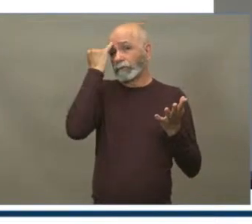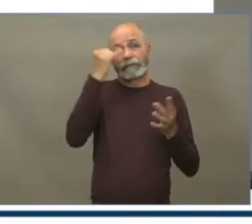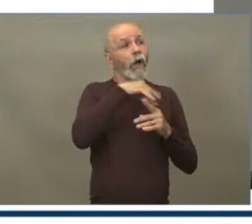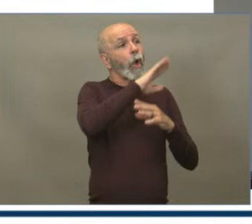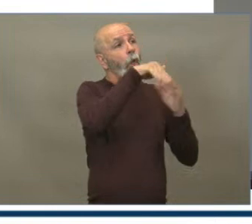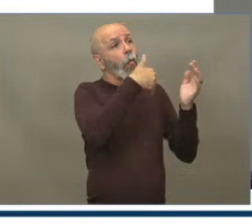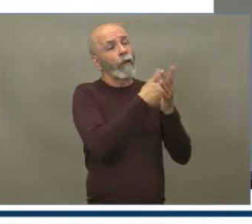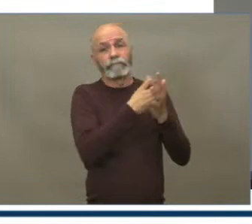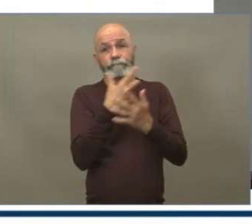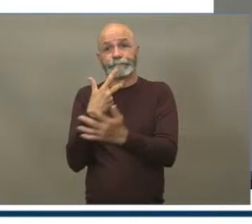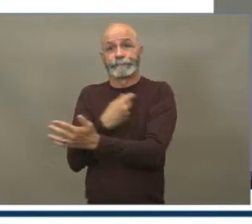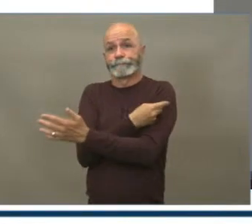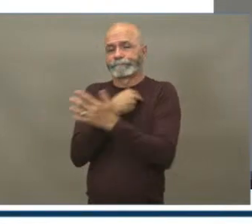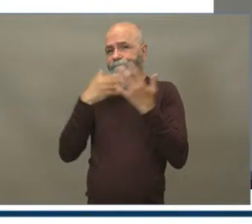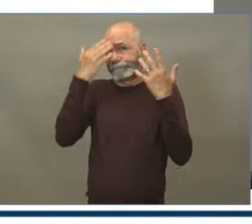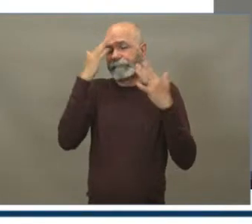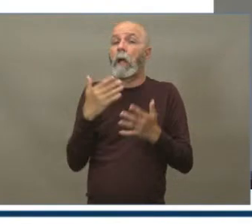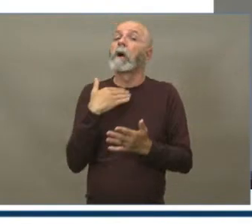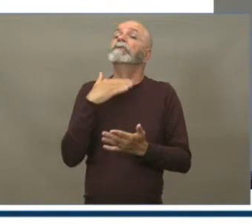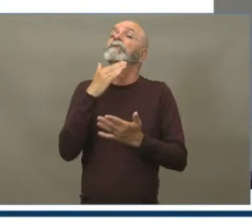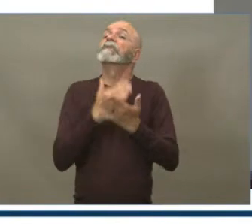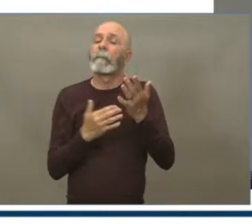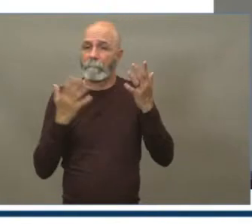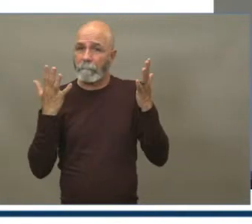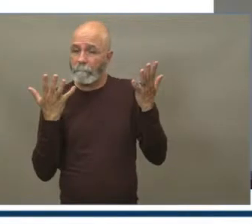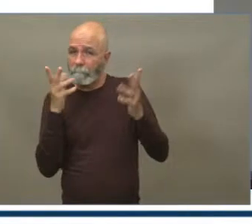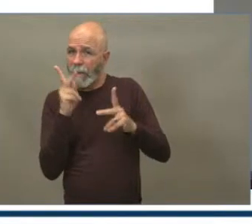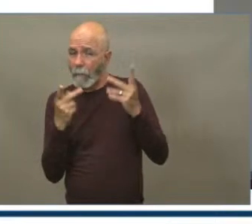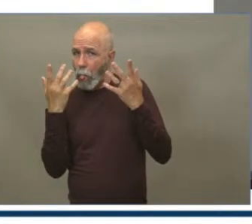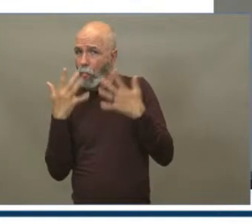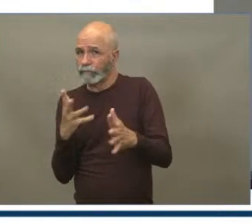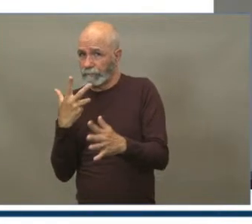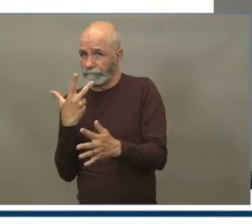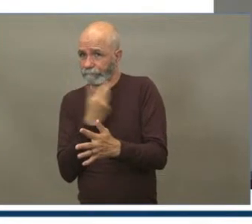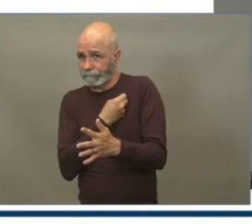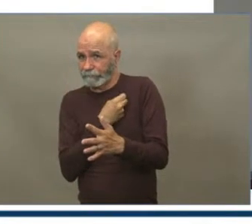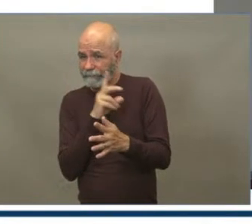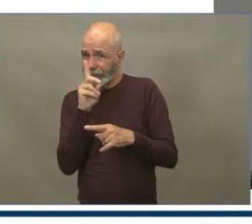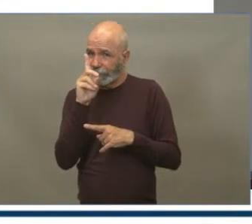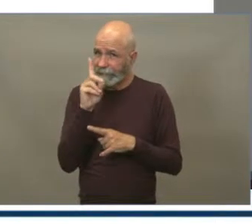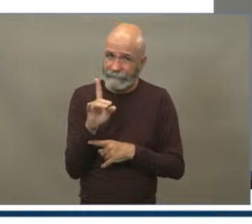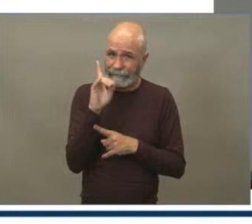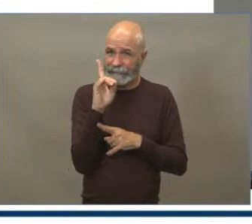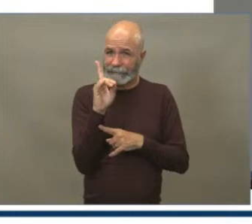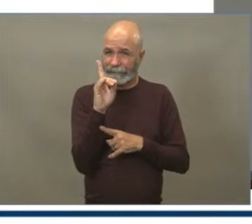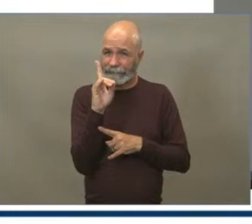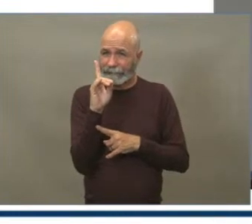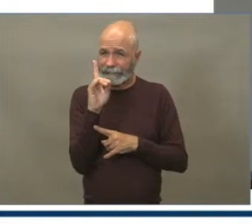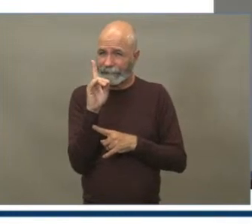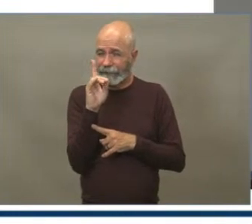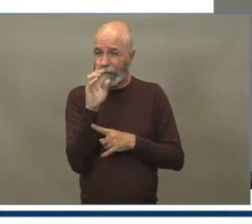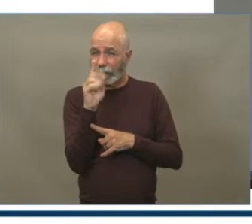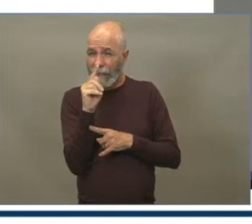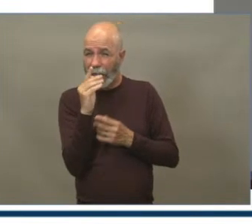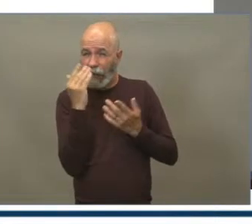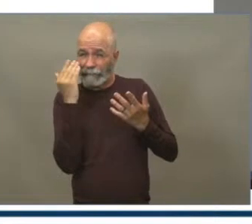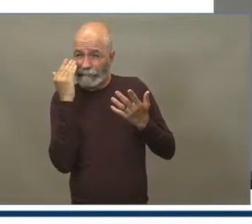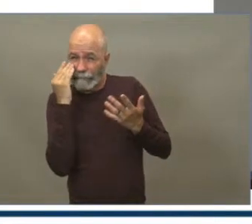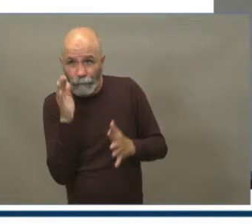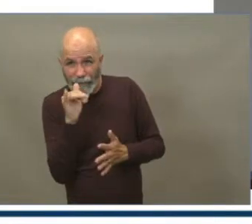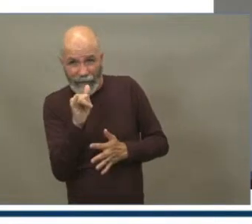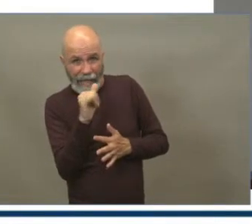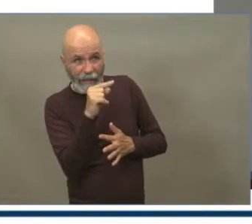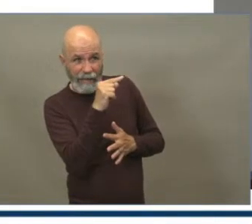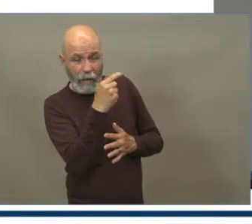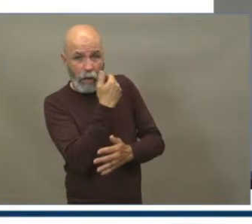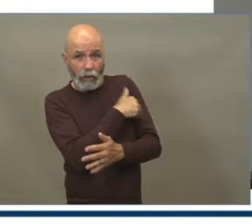is that we've had certainly some cases, and I don't know whether any of them are in hospital or not. We do know we've had some